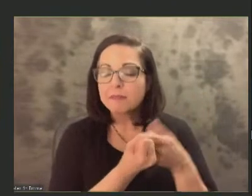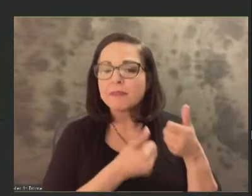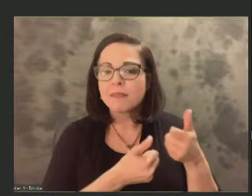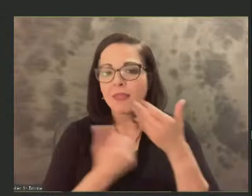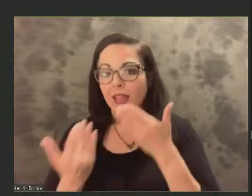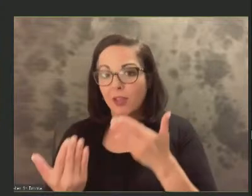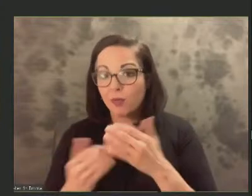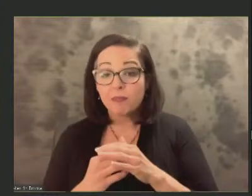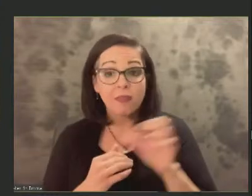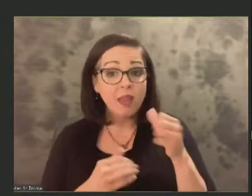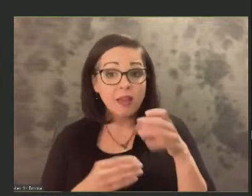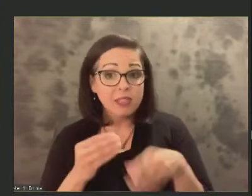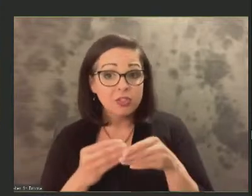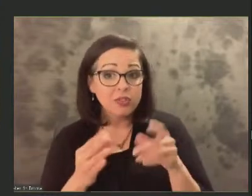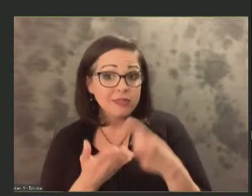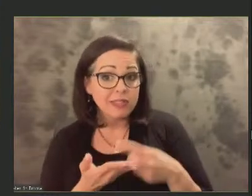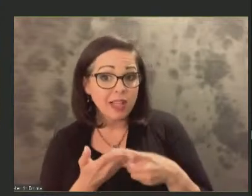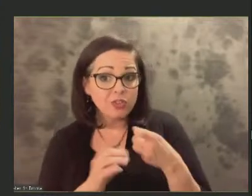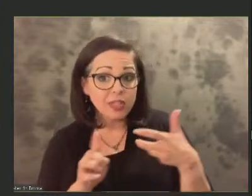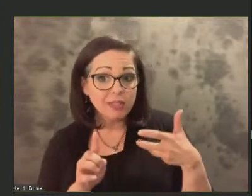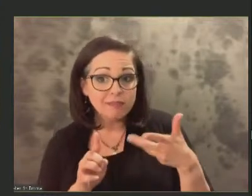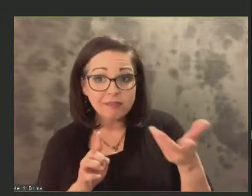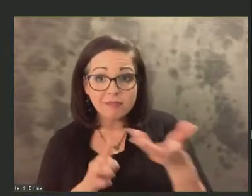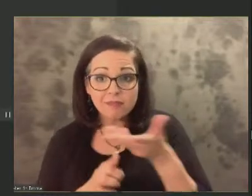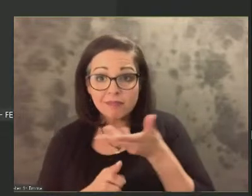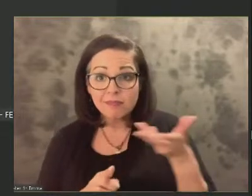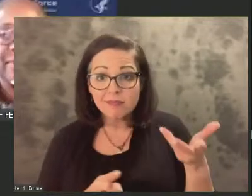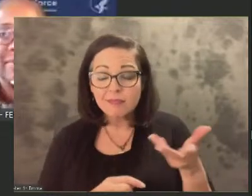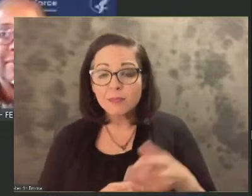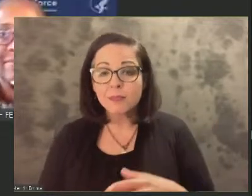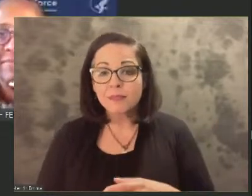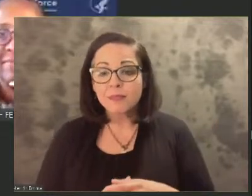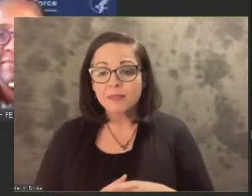much. Any additional discussion?